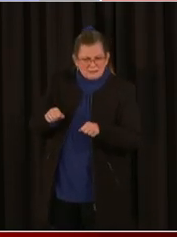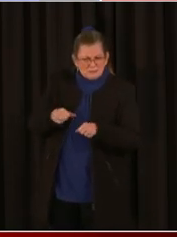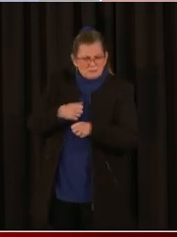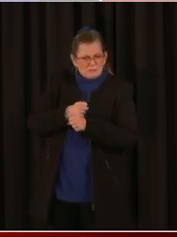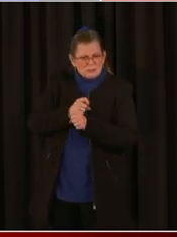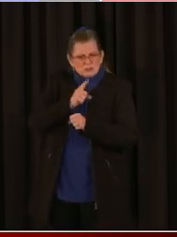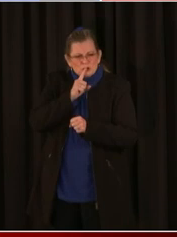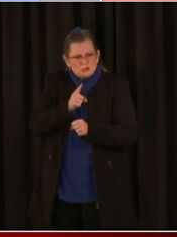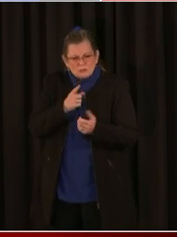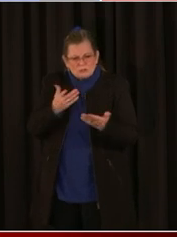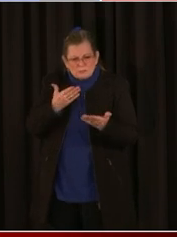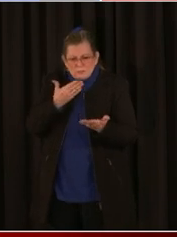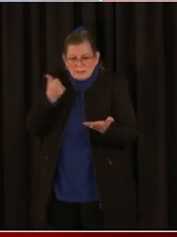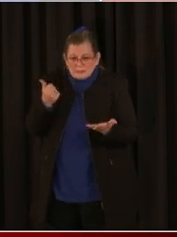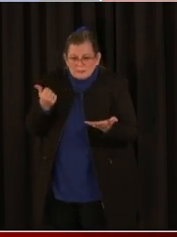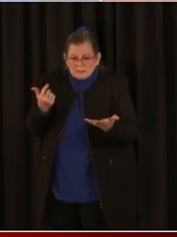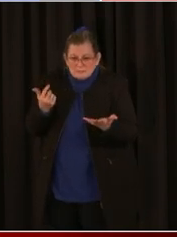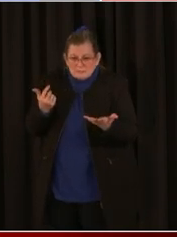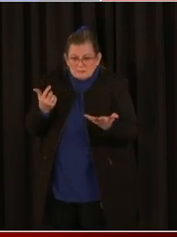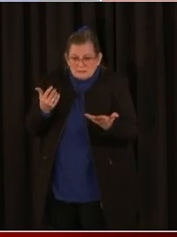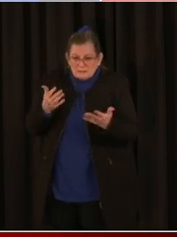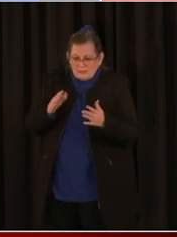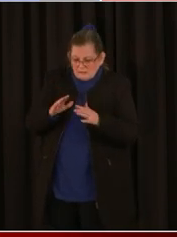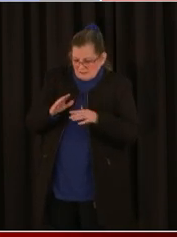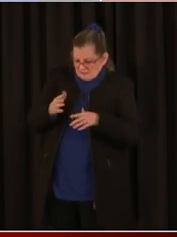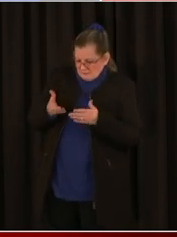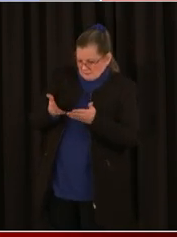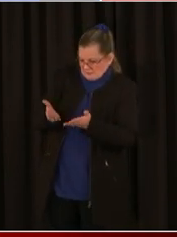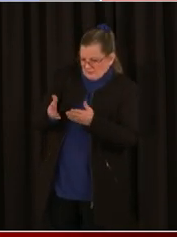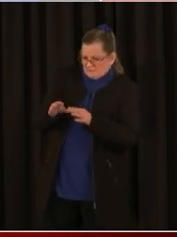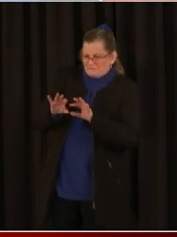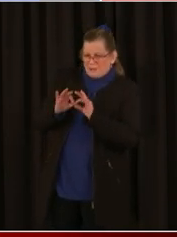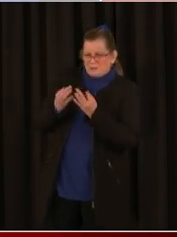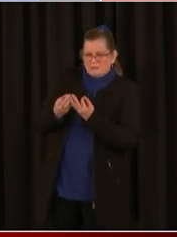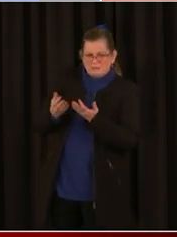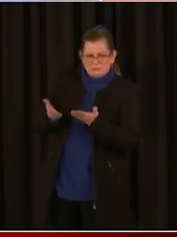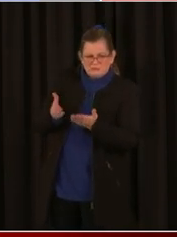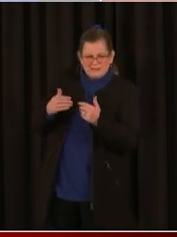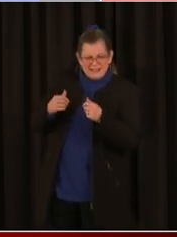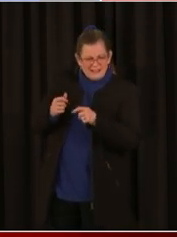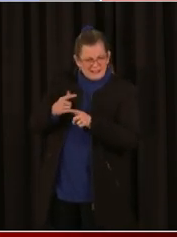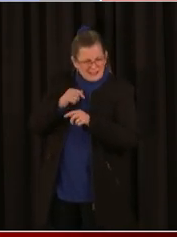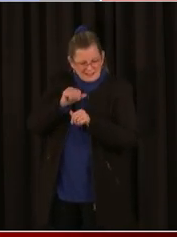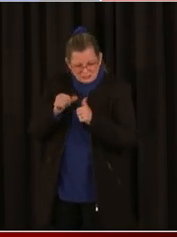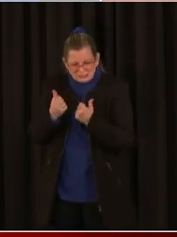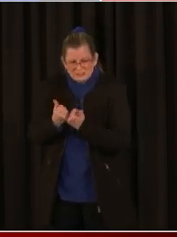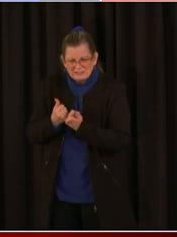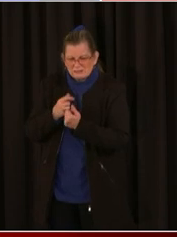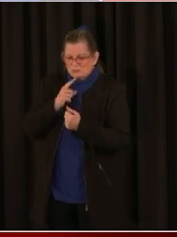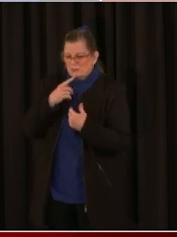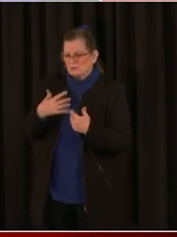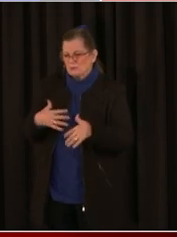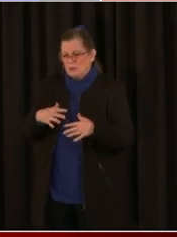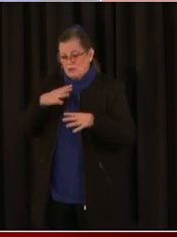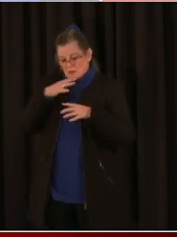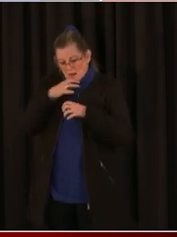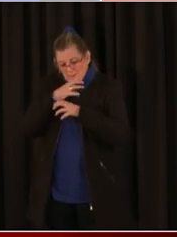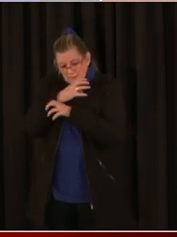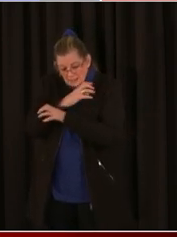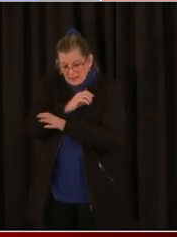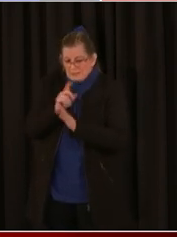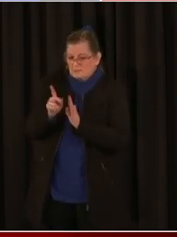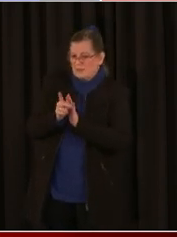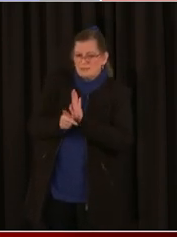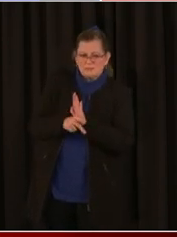best Child and Family Services Agency? These are complicated policy issues. The council has a